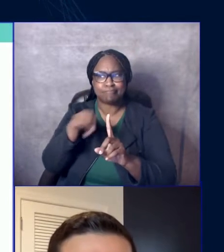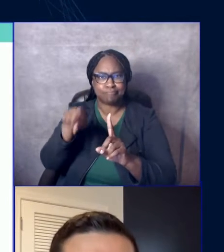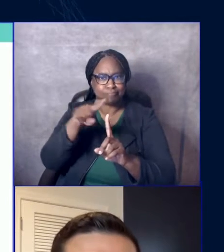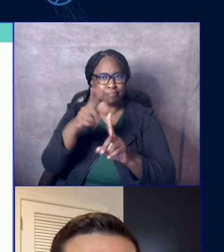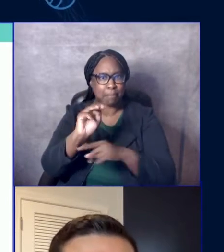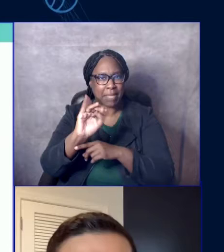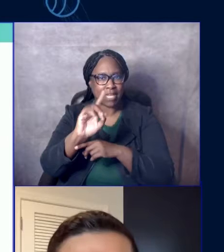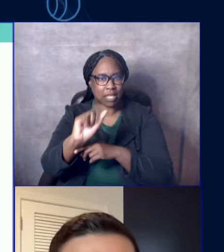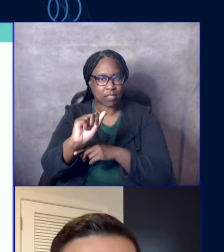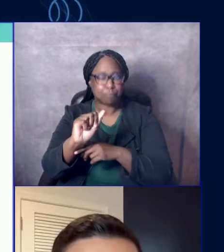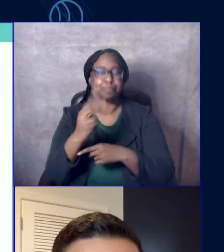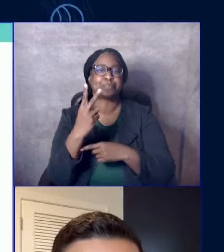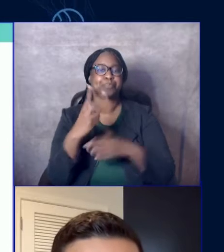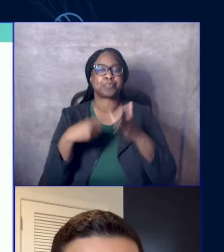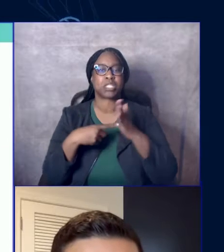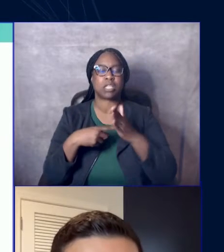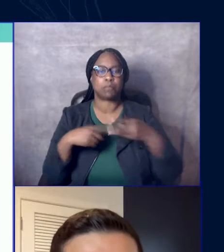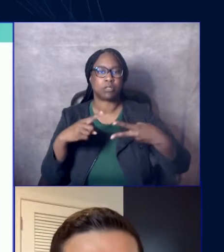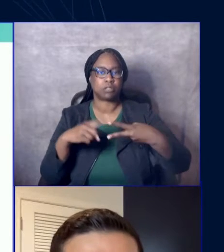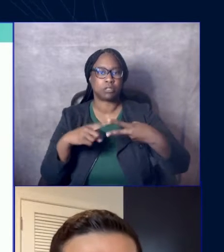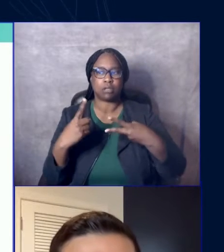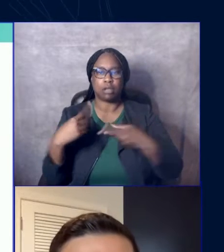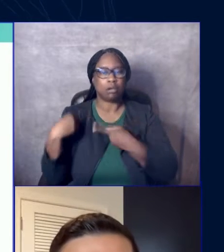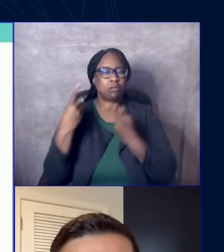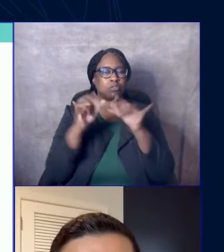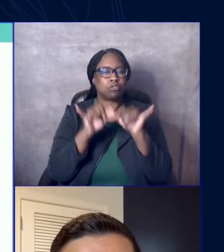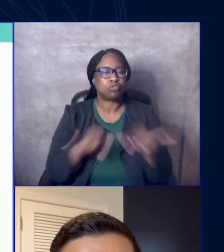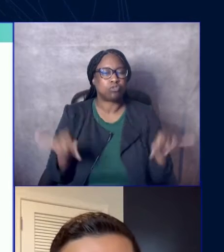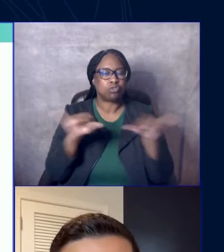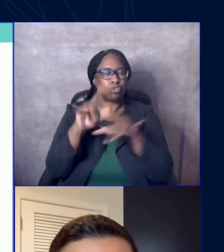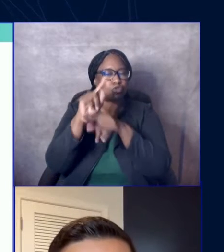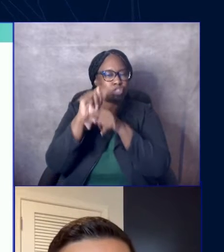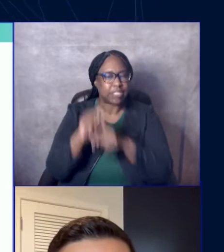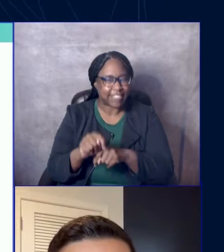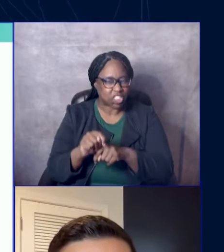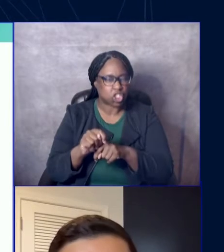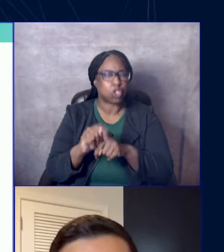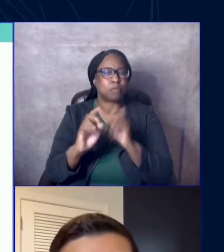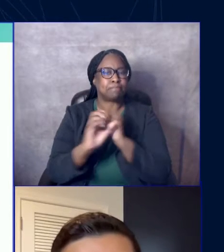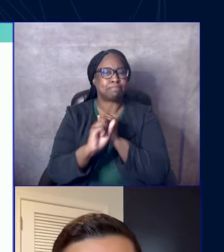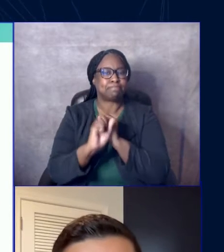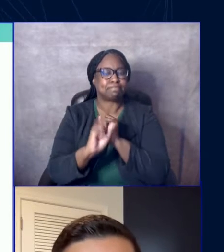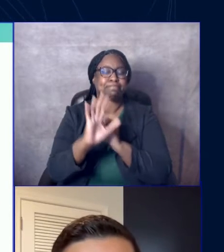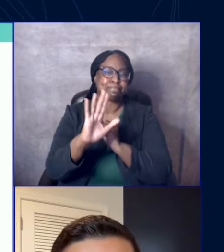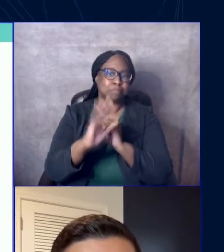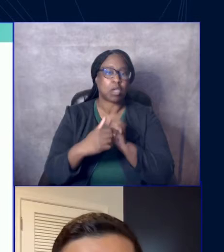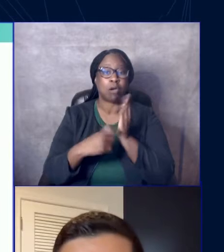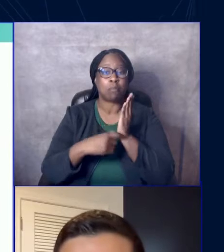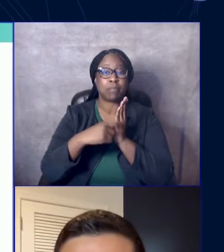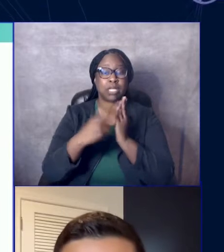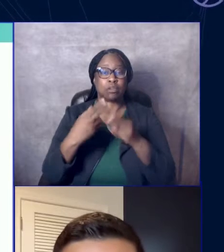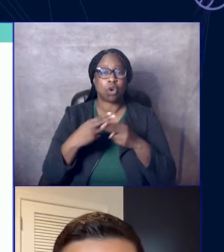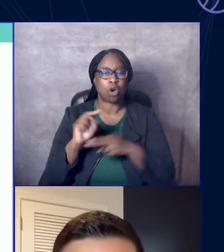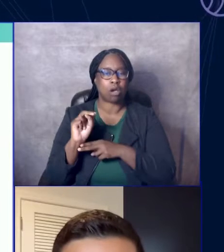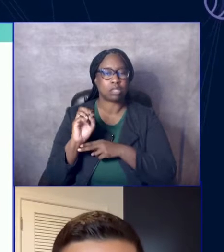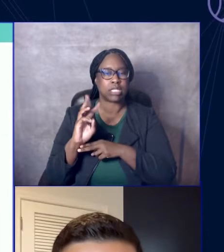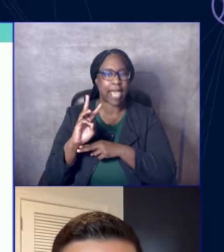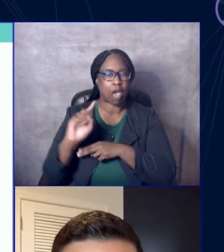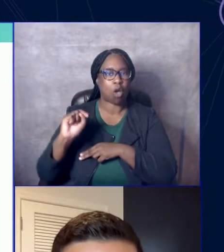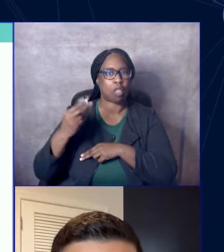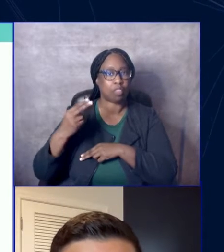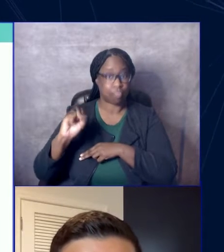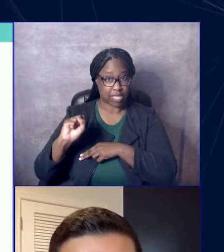that, disrupting traditional pitching. One was we worked with publications like Now This. They have a very